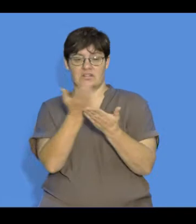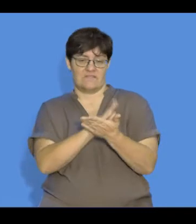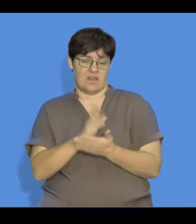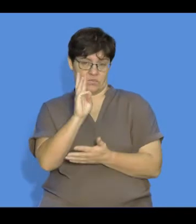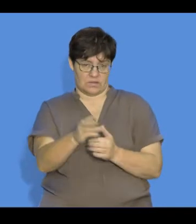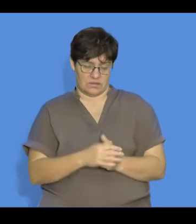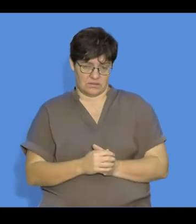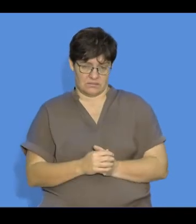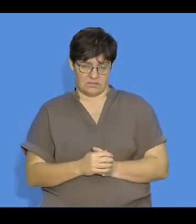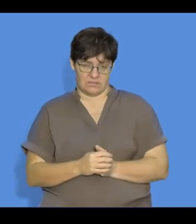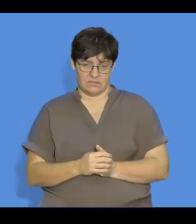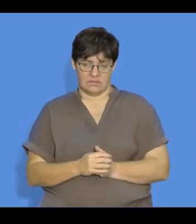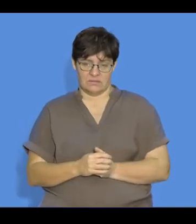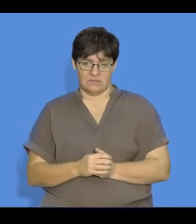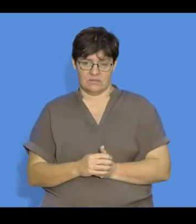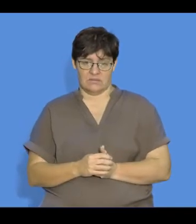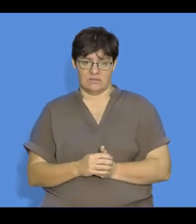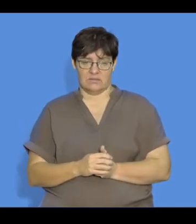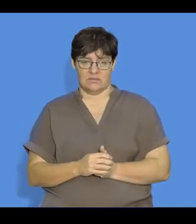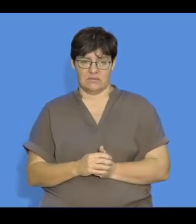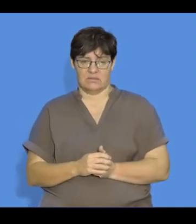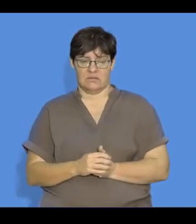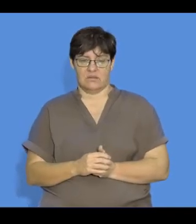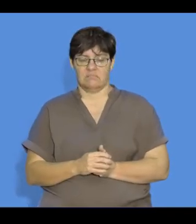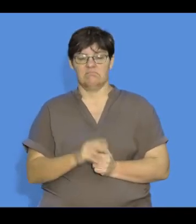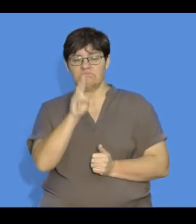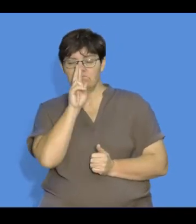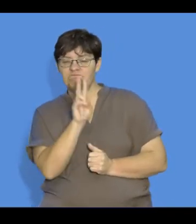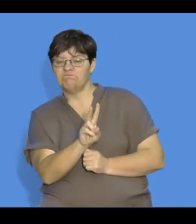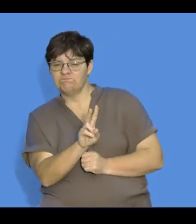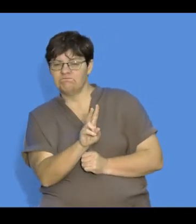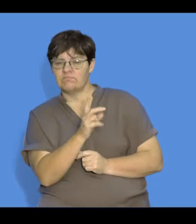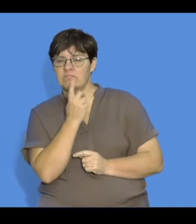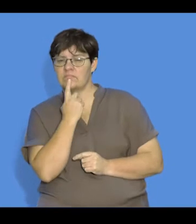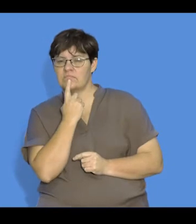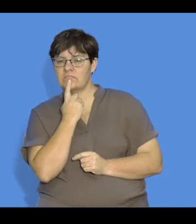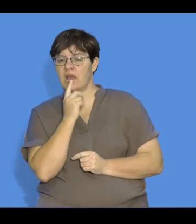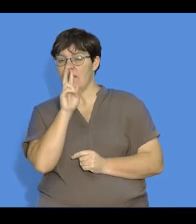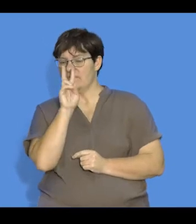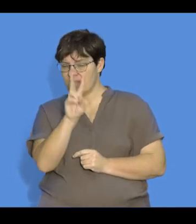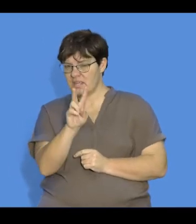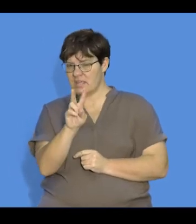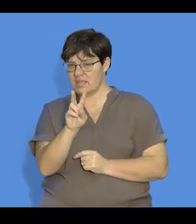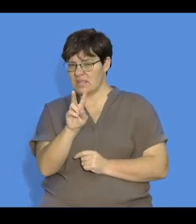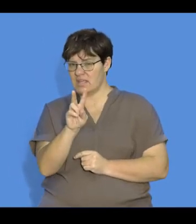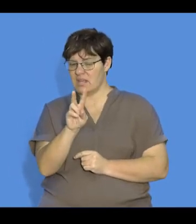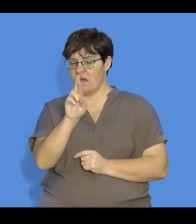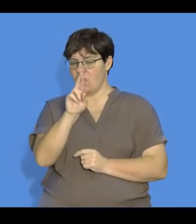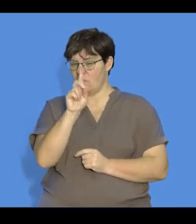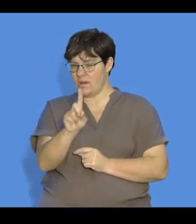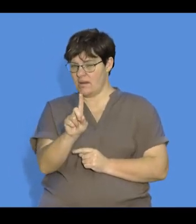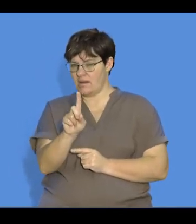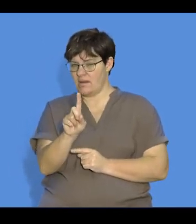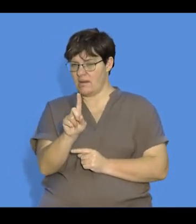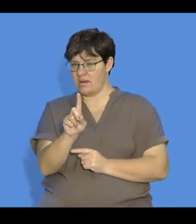if you check, you'd realize that the voltage across